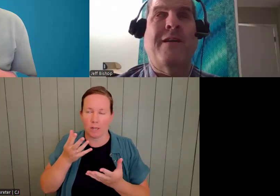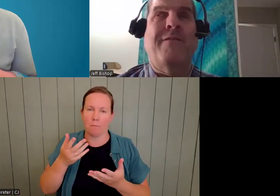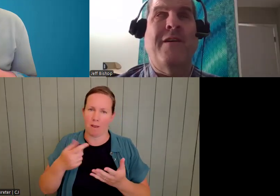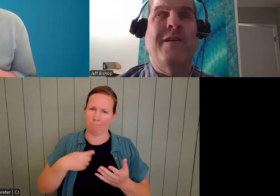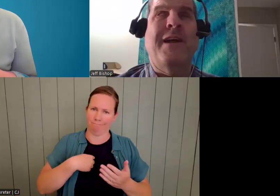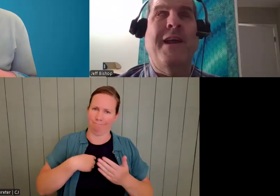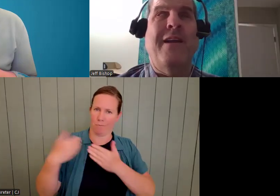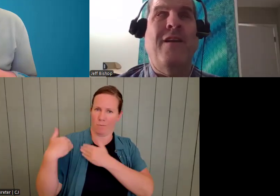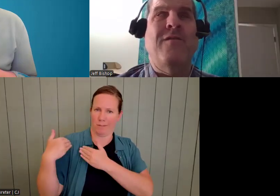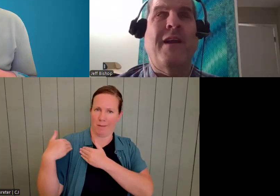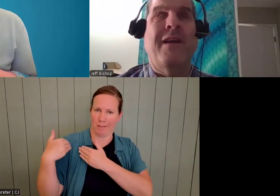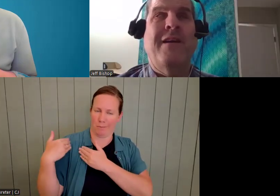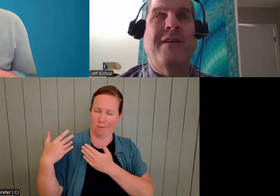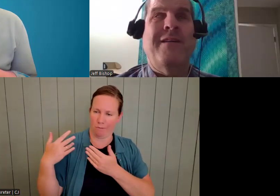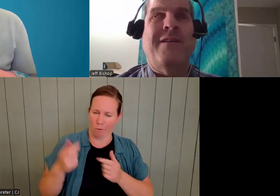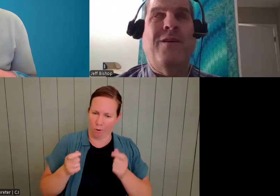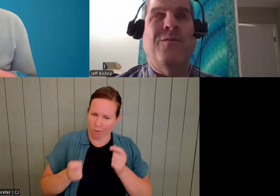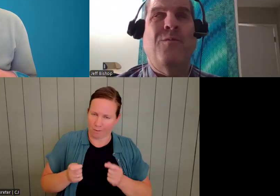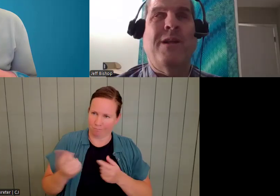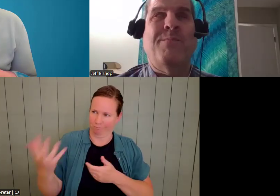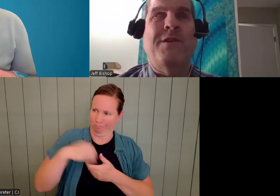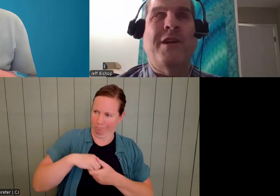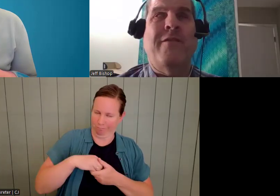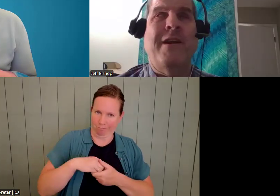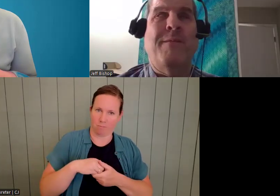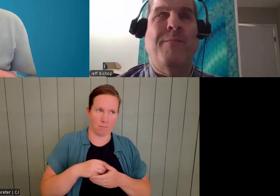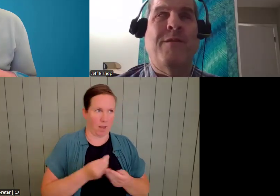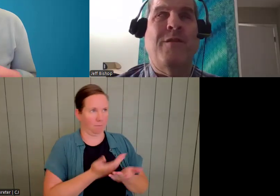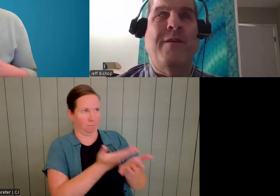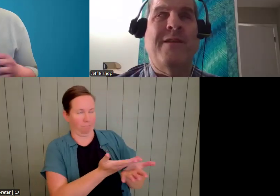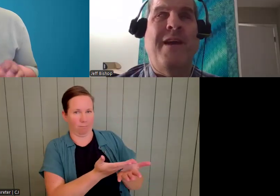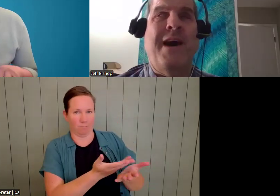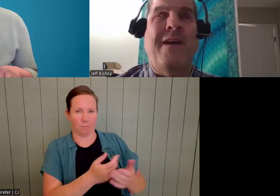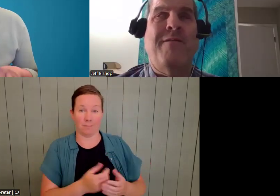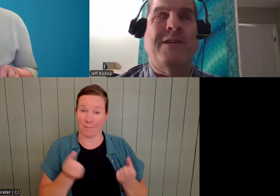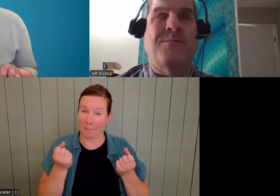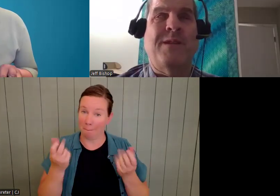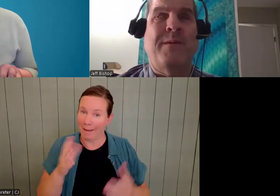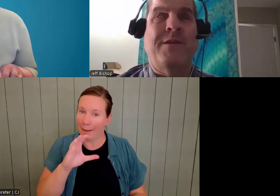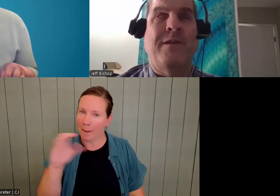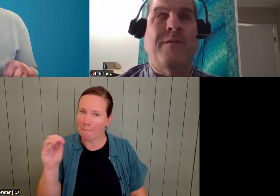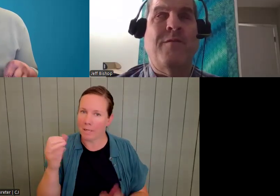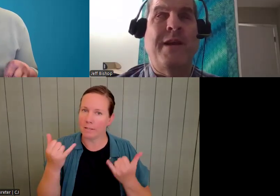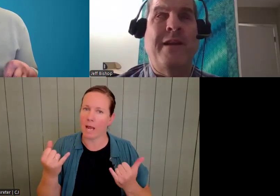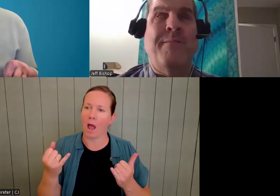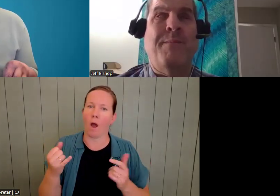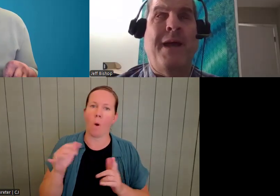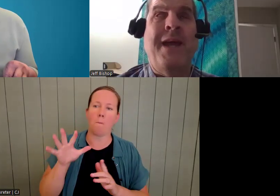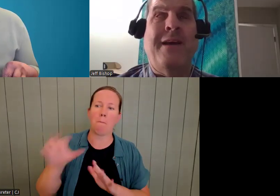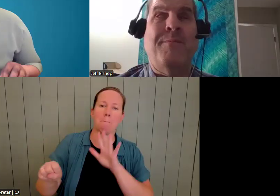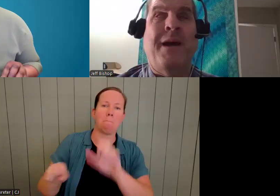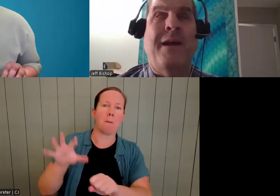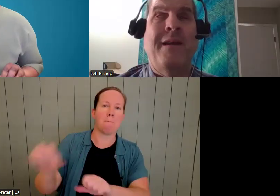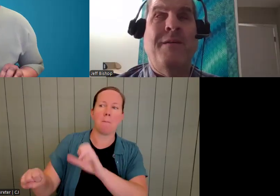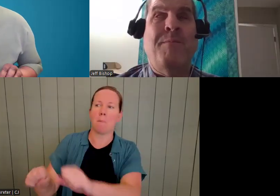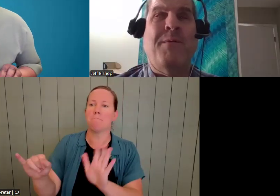have gotten very good at knowing, what's been generated through the use of AI versus what's been created by